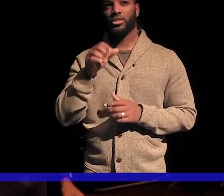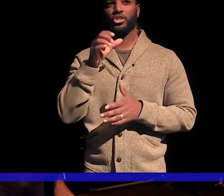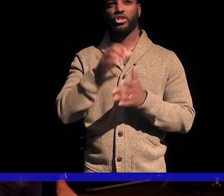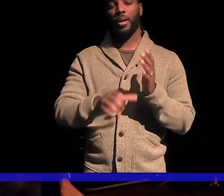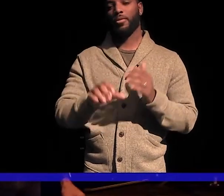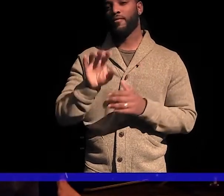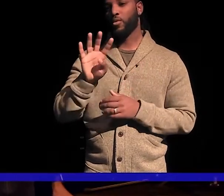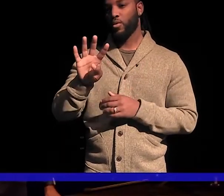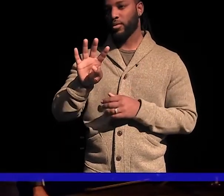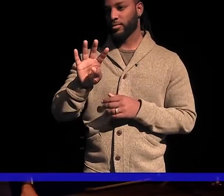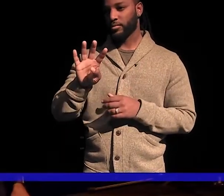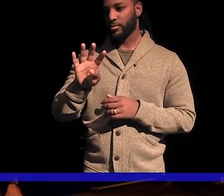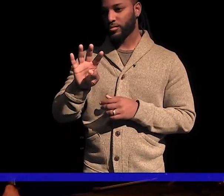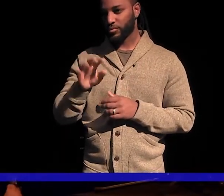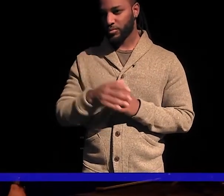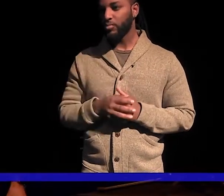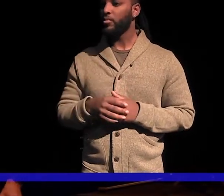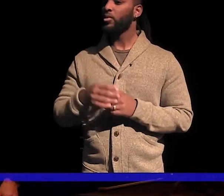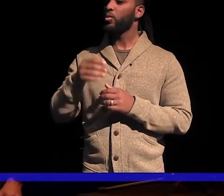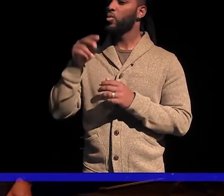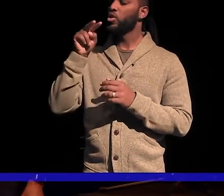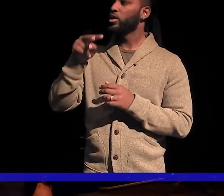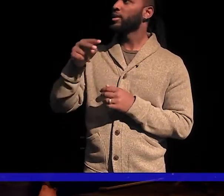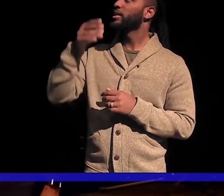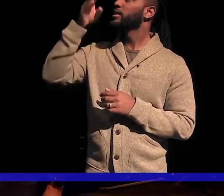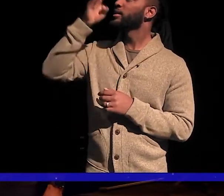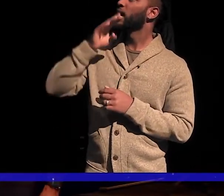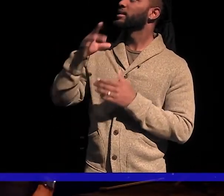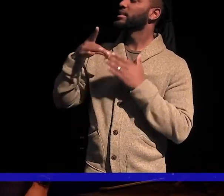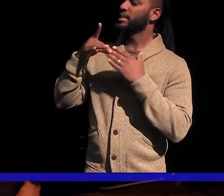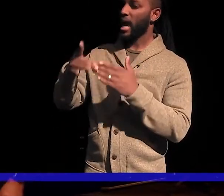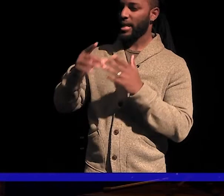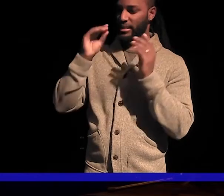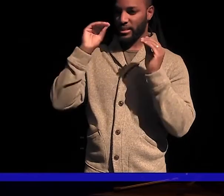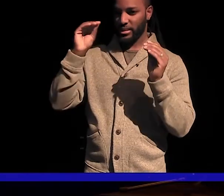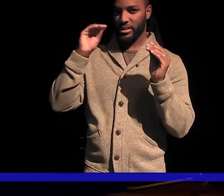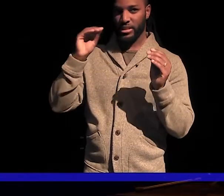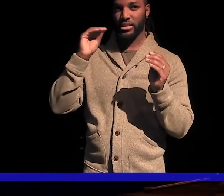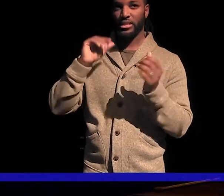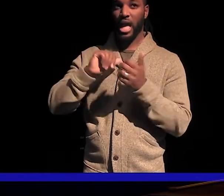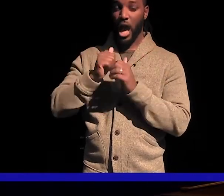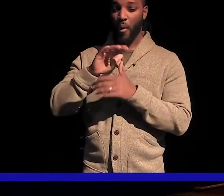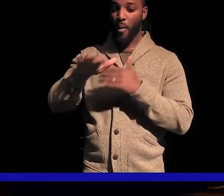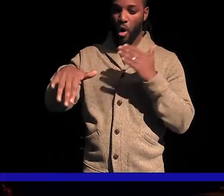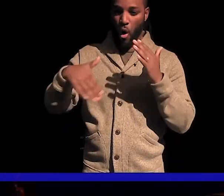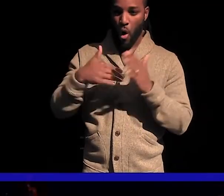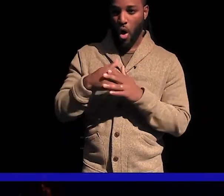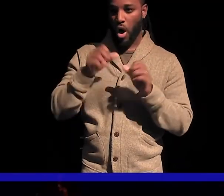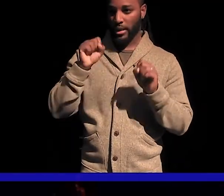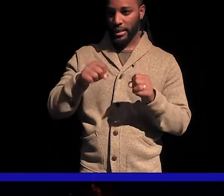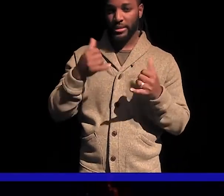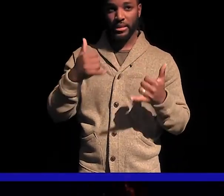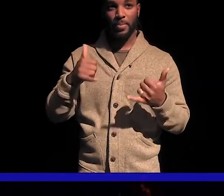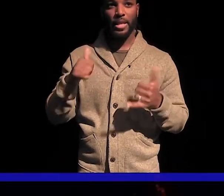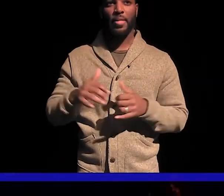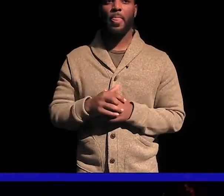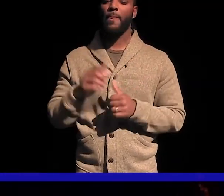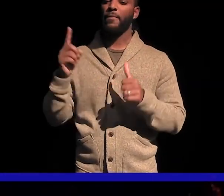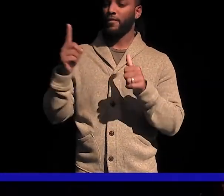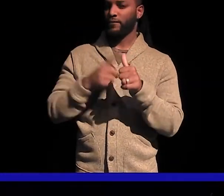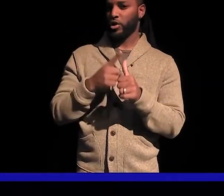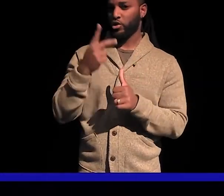and allowing the Word of God to guide us and teach us on how we all get to play. The first three